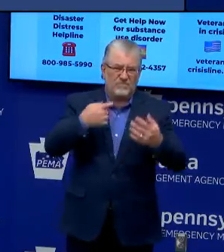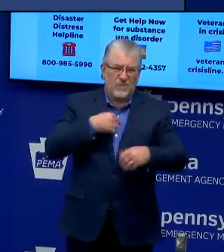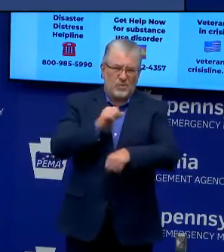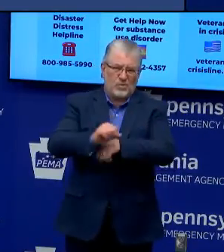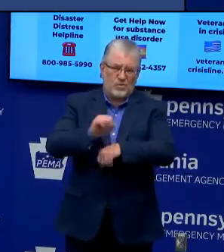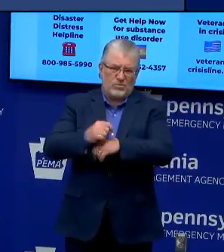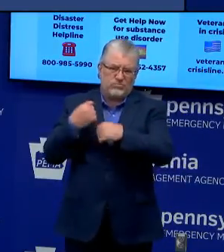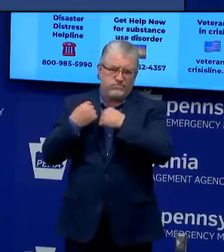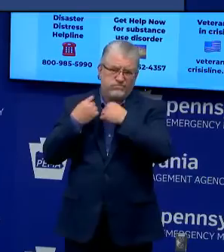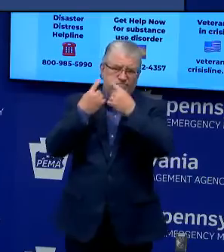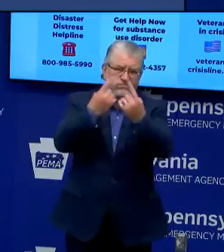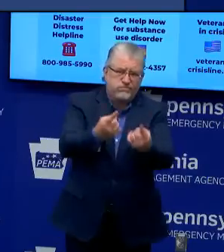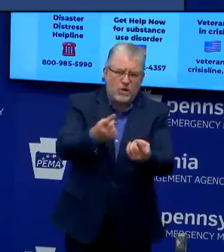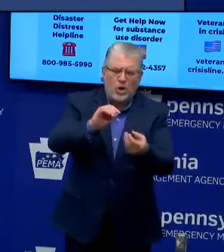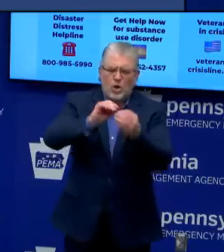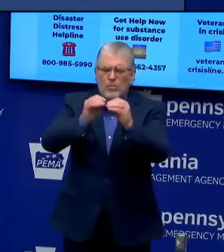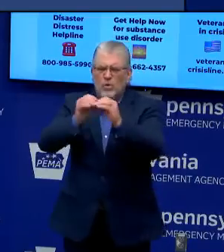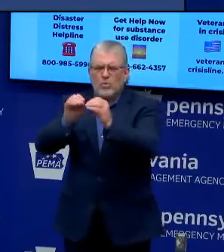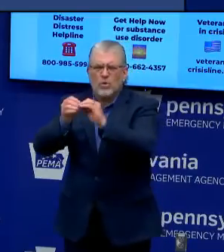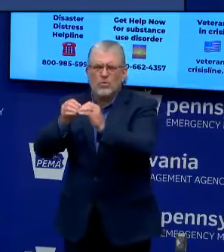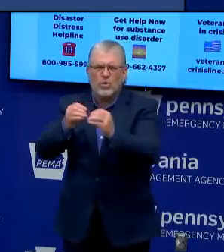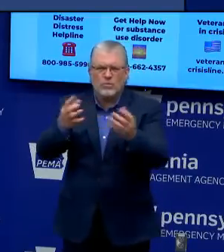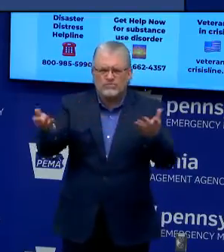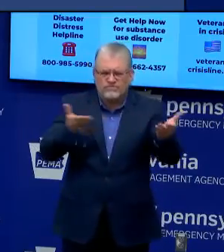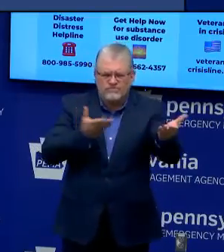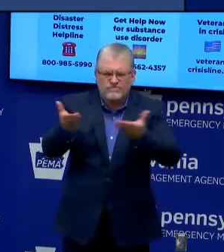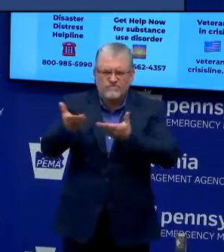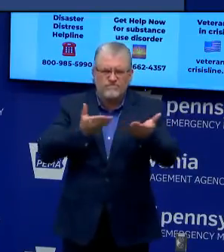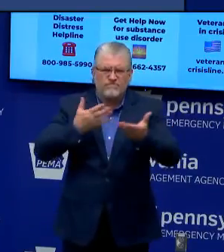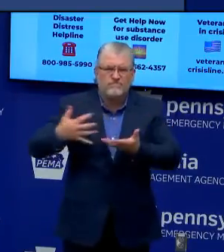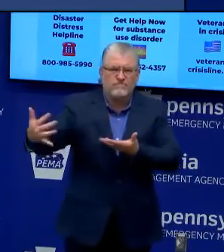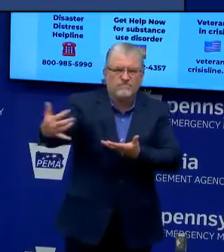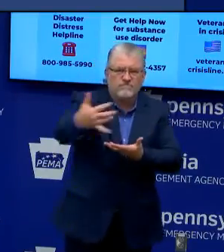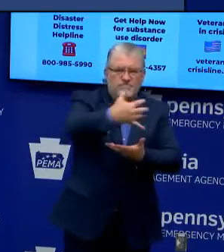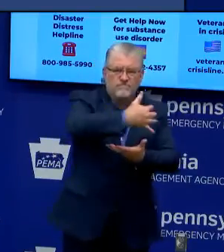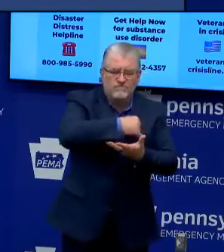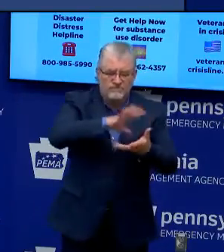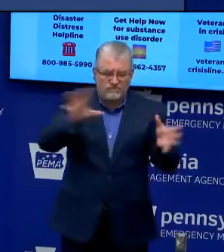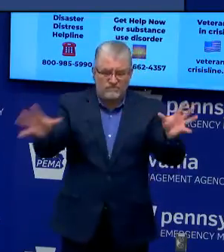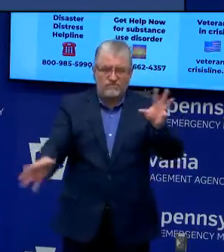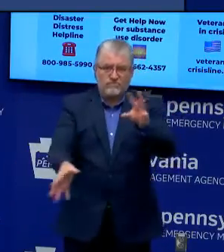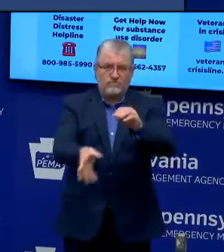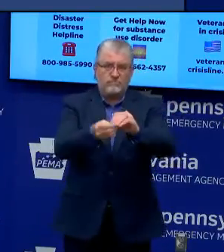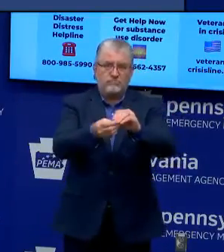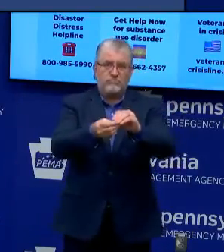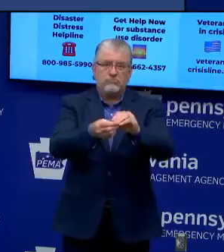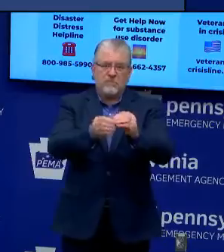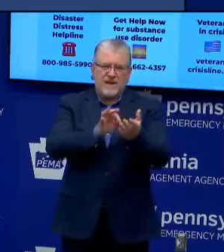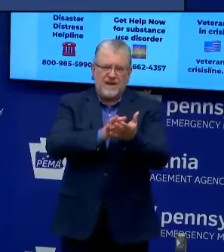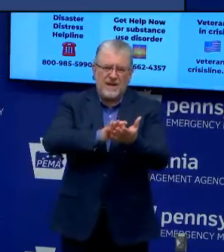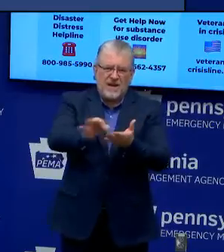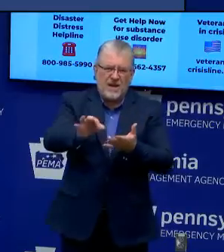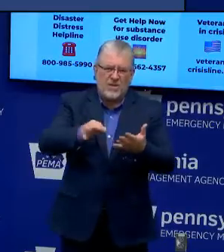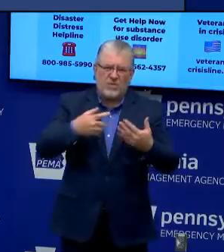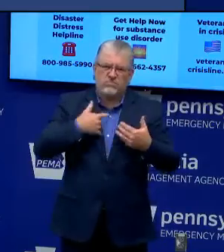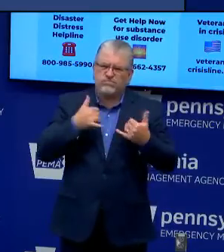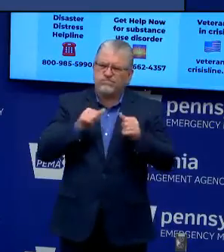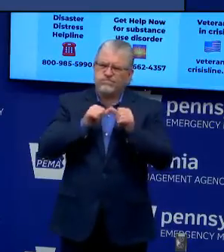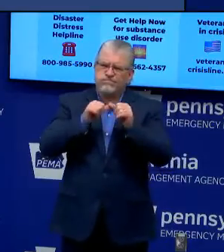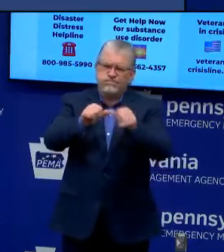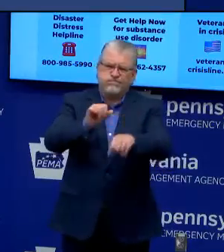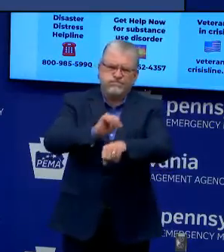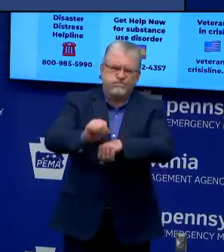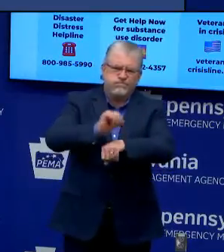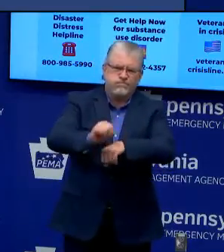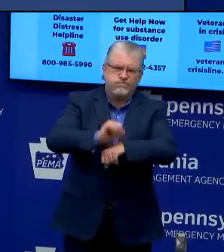regarding deaths among patients who have tested positive for COVID-19 continues. We have discussed this actually yesterday